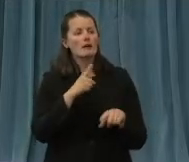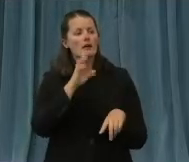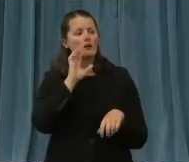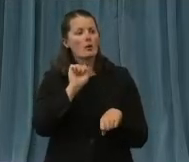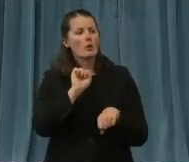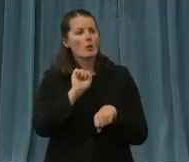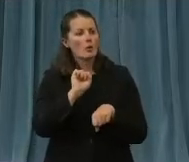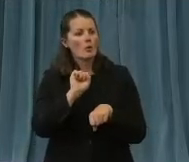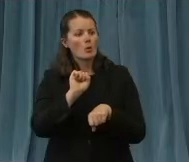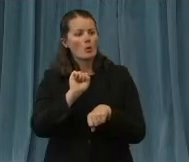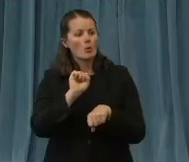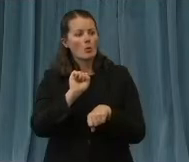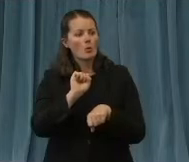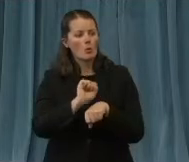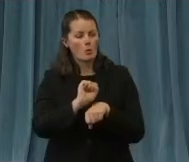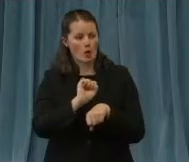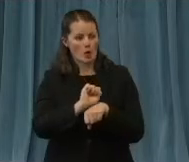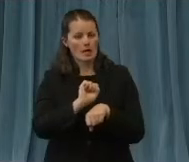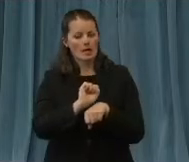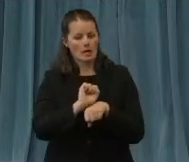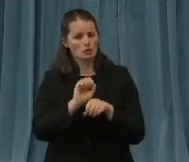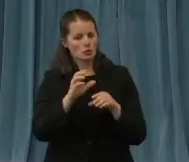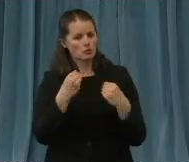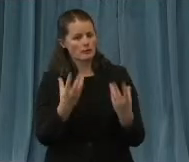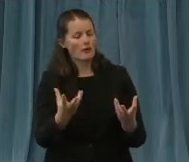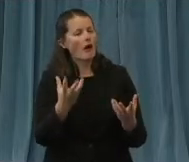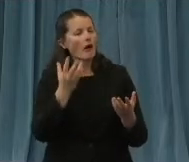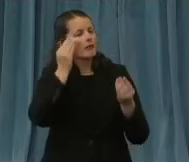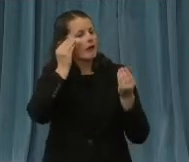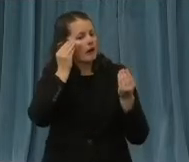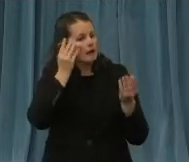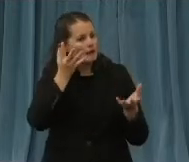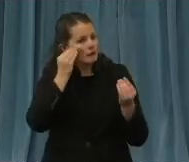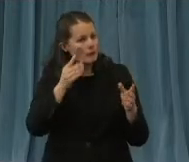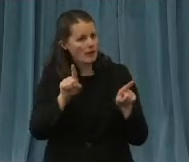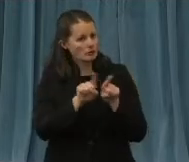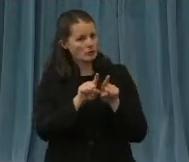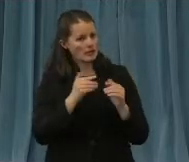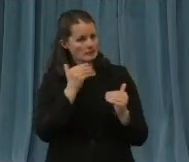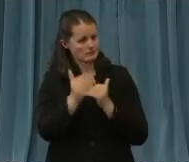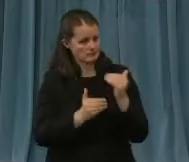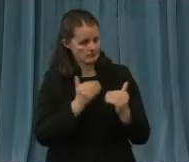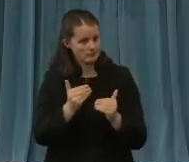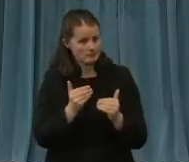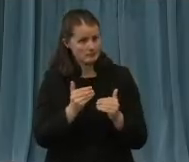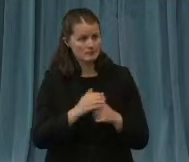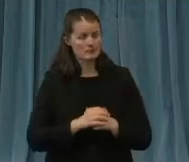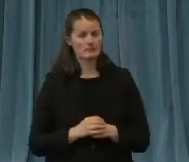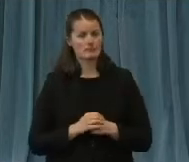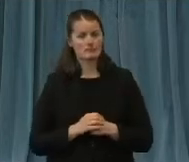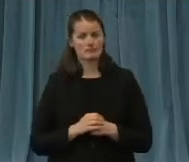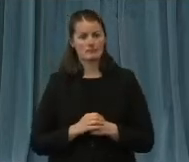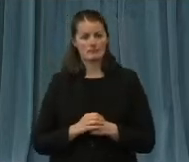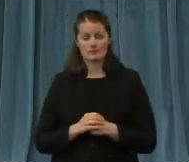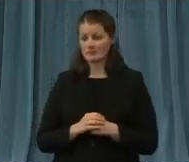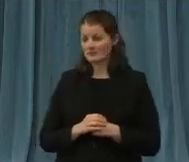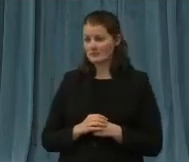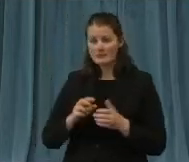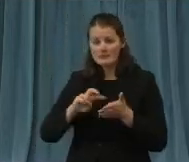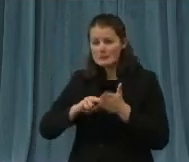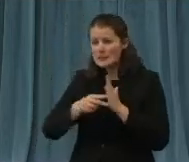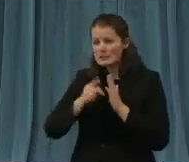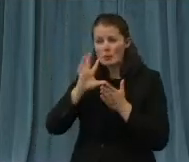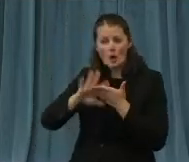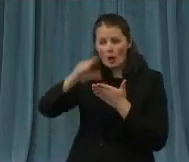provide graphic material as we move forward and to be as transparent as we can with that. Is the first we're going to hear about that going to be in a press